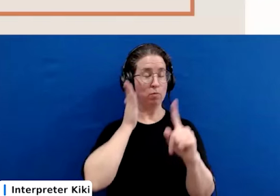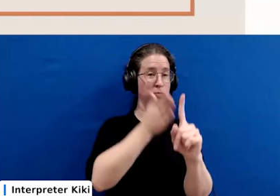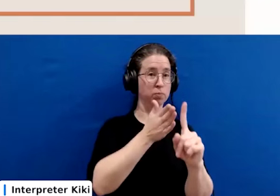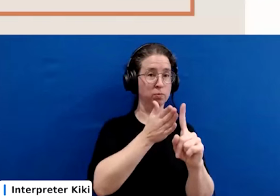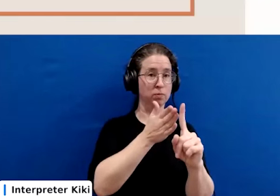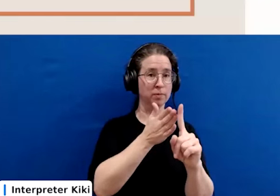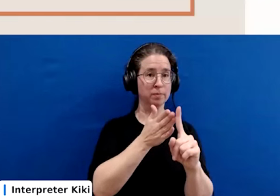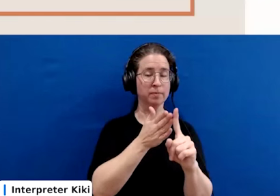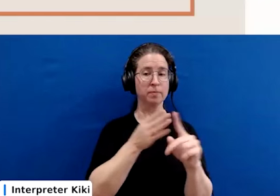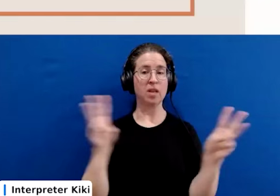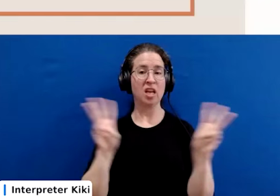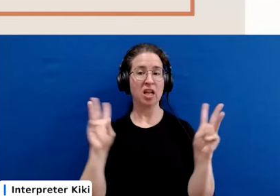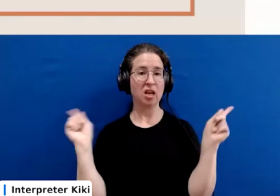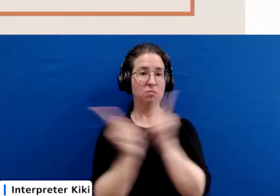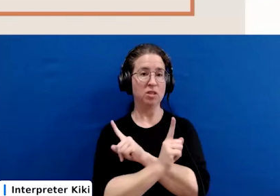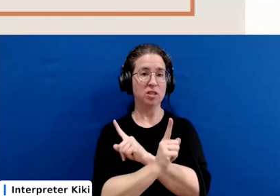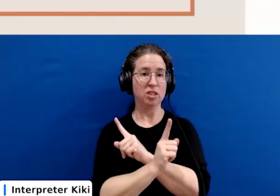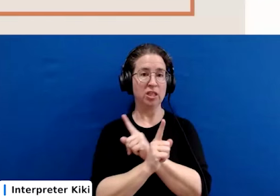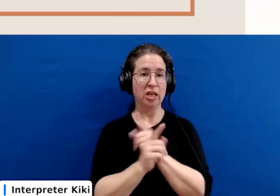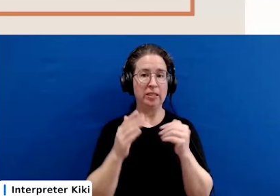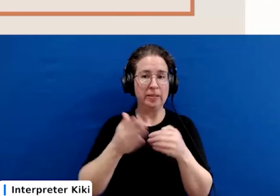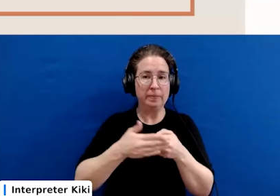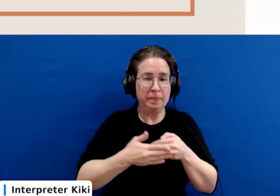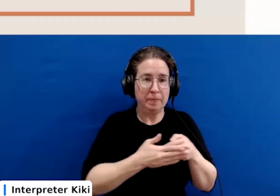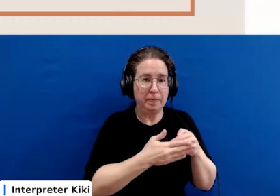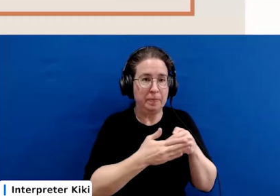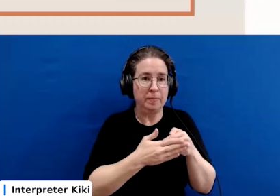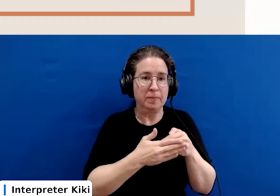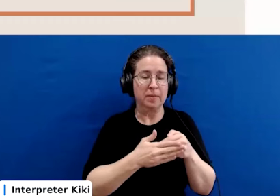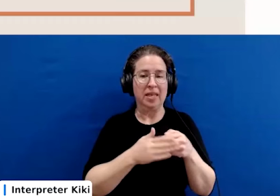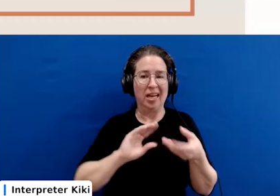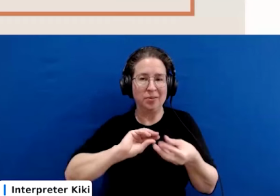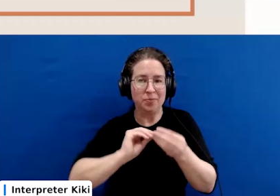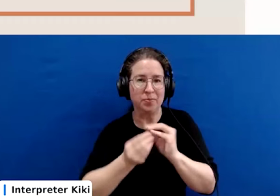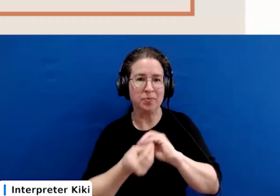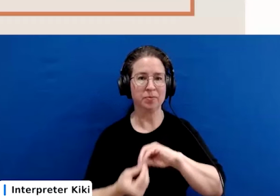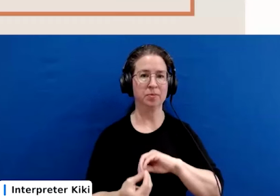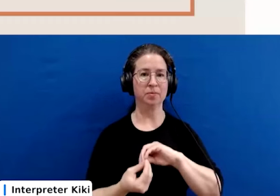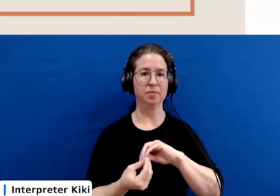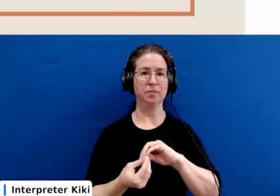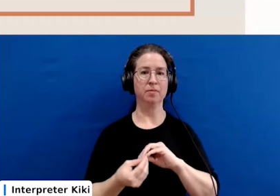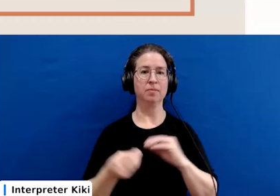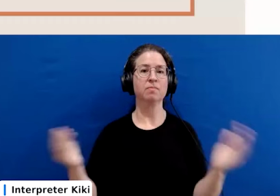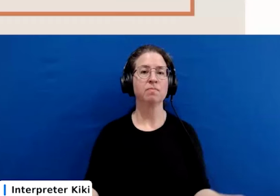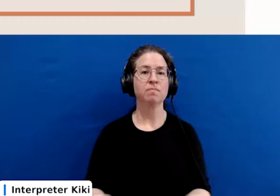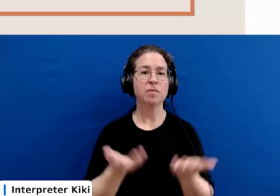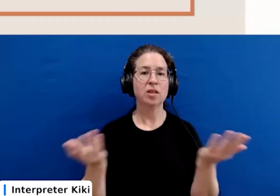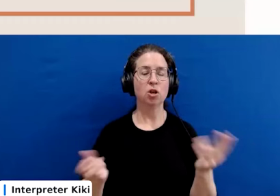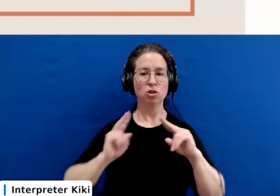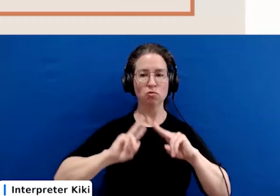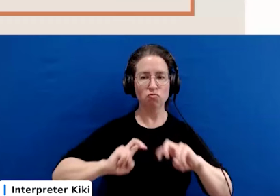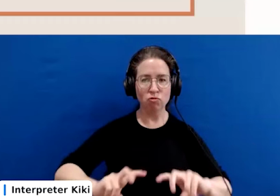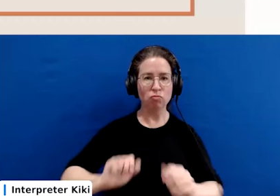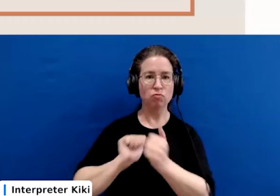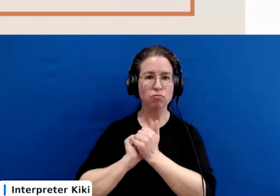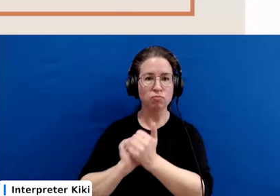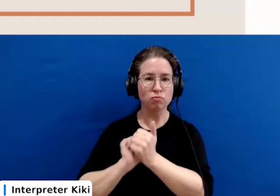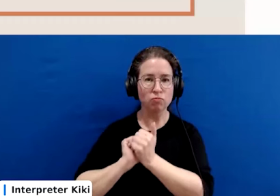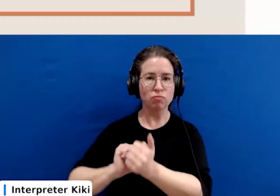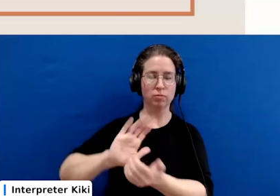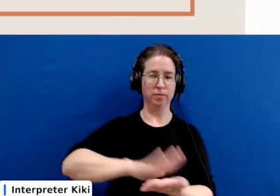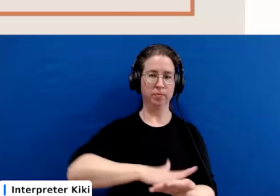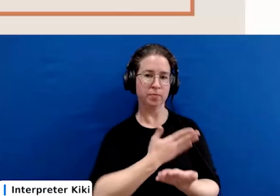adaptation, enhancing research collaboration, translation and commercialization, and inspiring